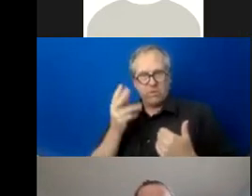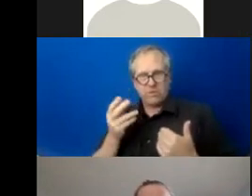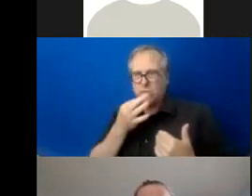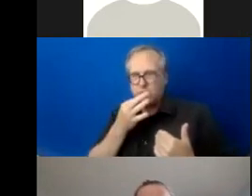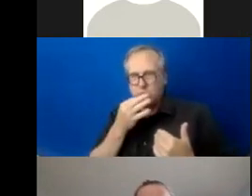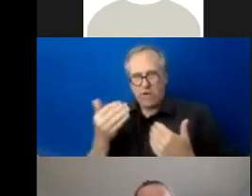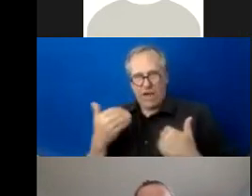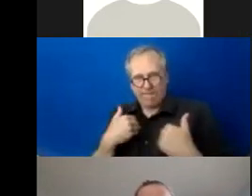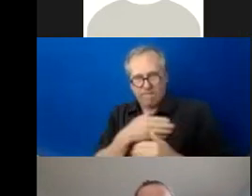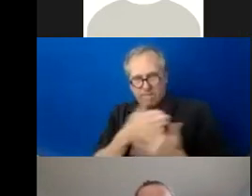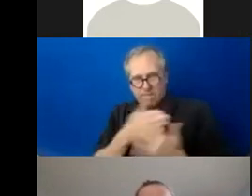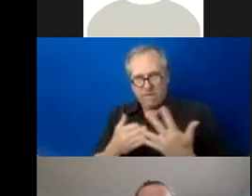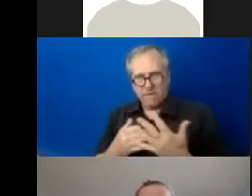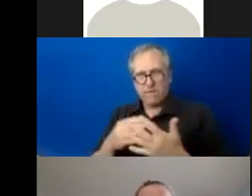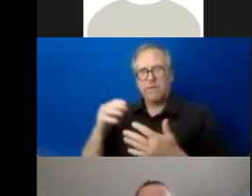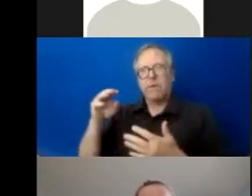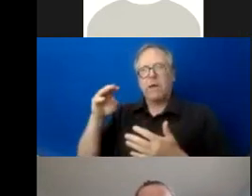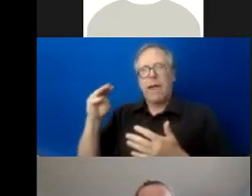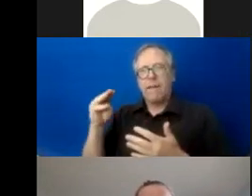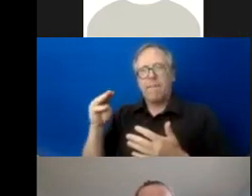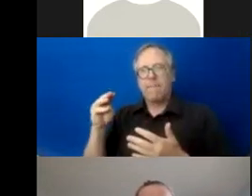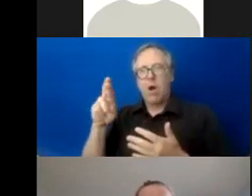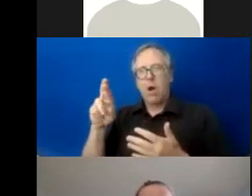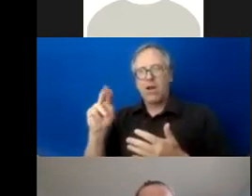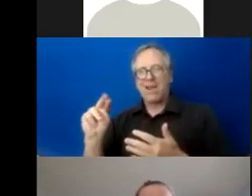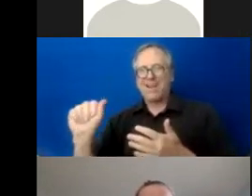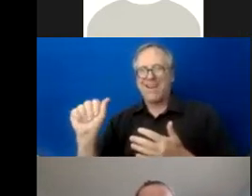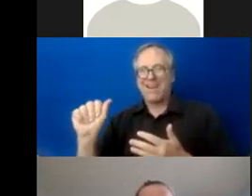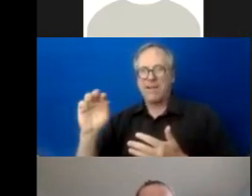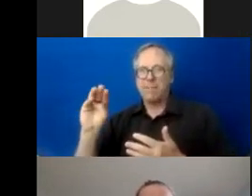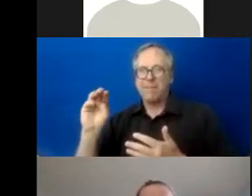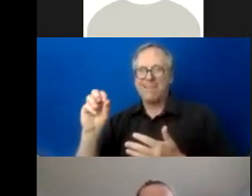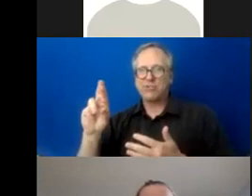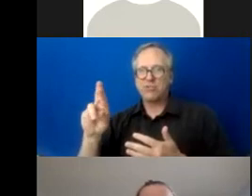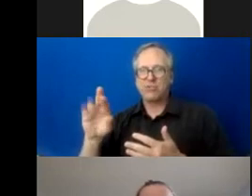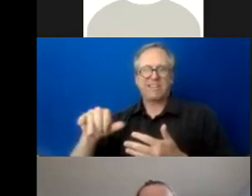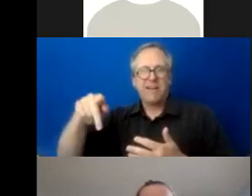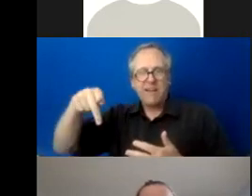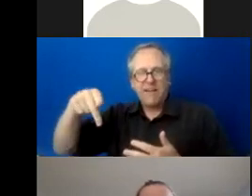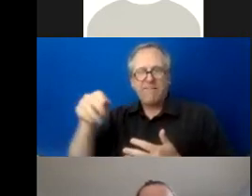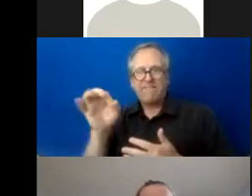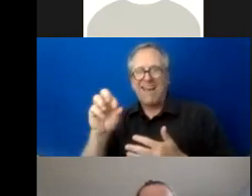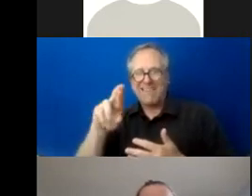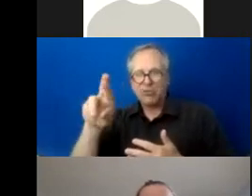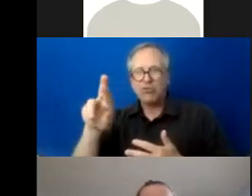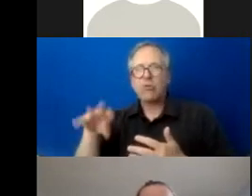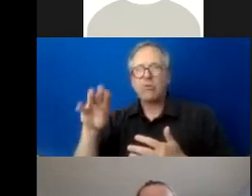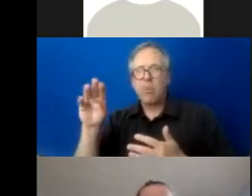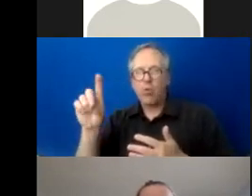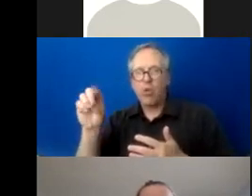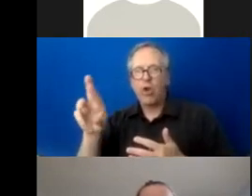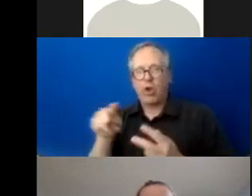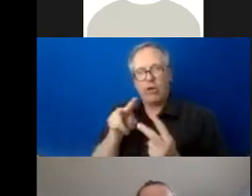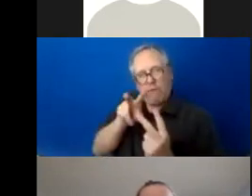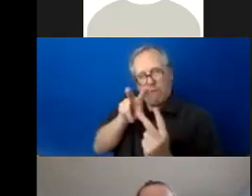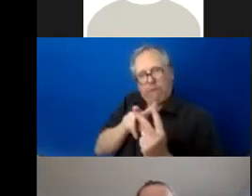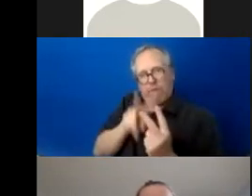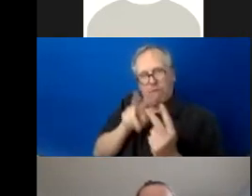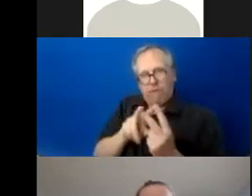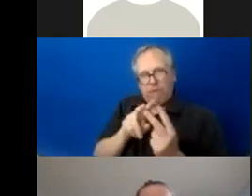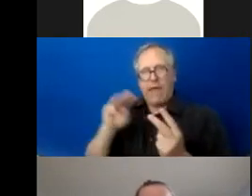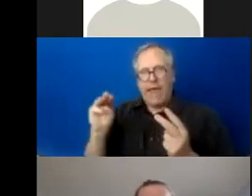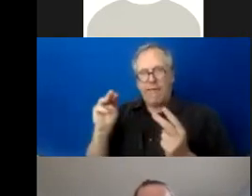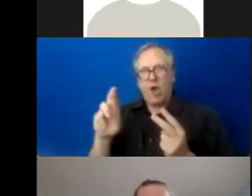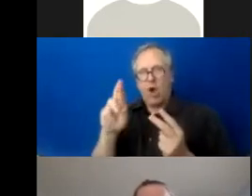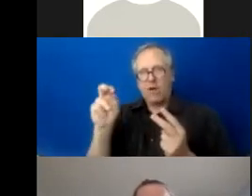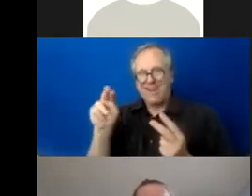and that's the messenger RNA vaccine. So that's the Pfizer and Moderna vaccines. So this is a